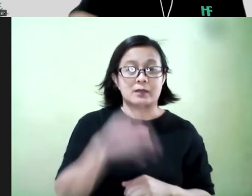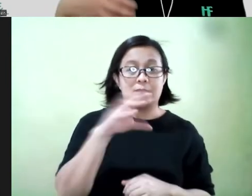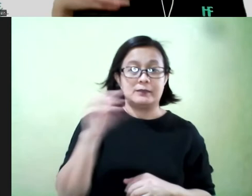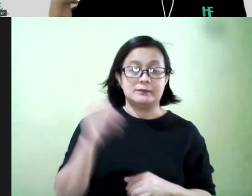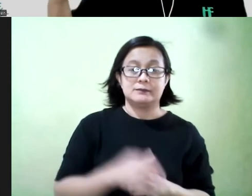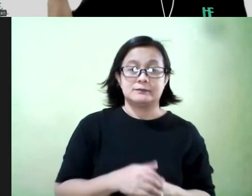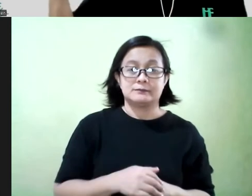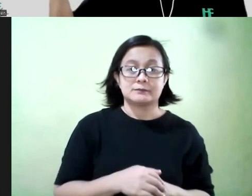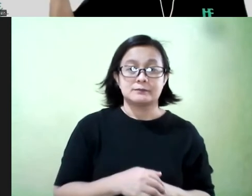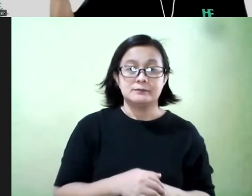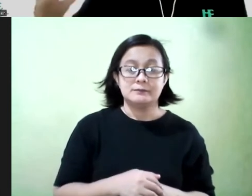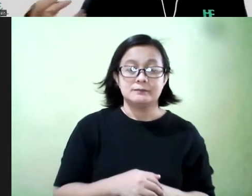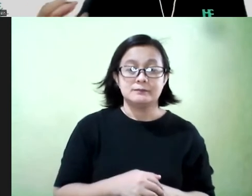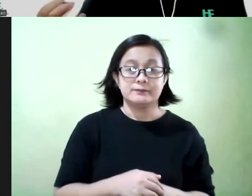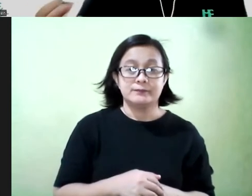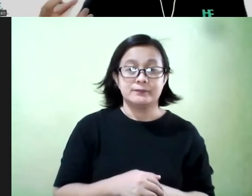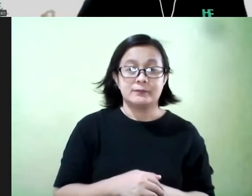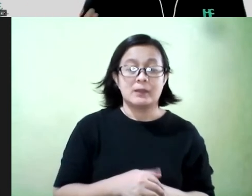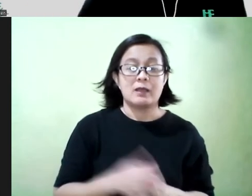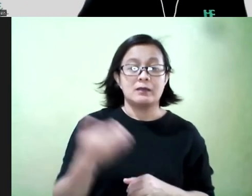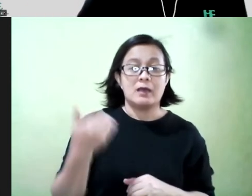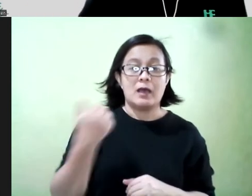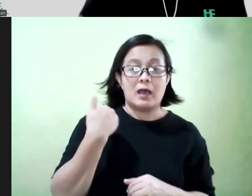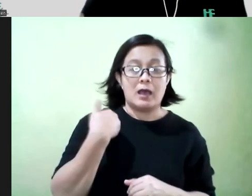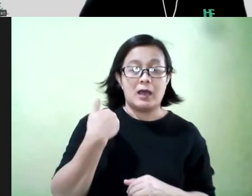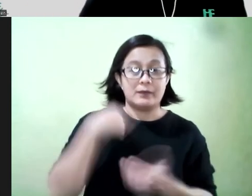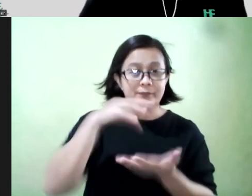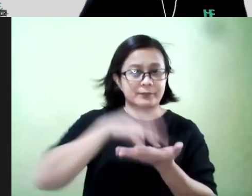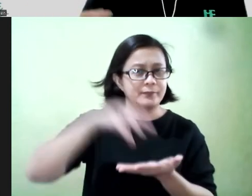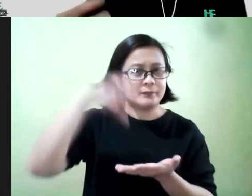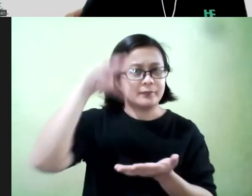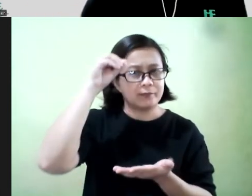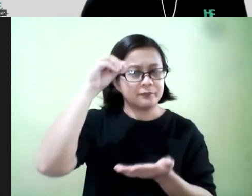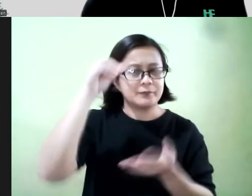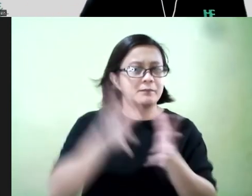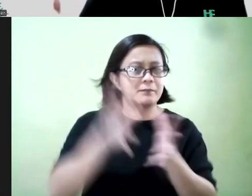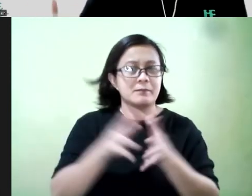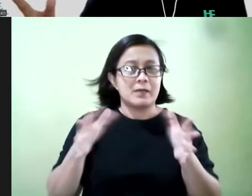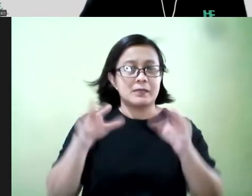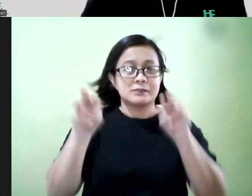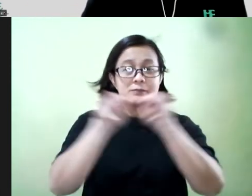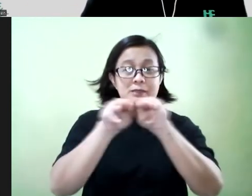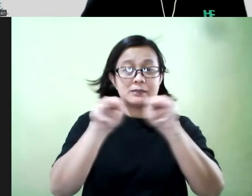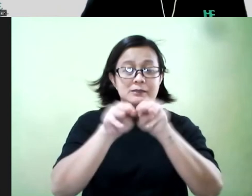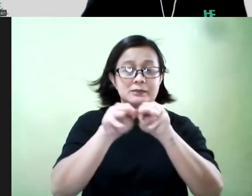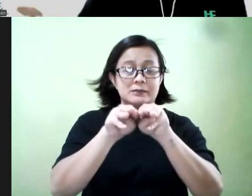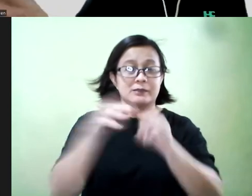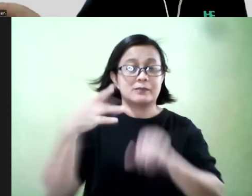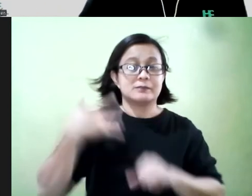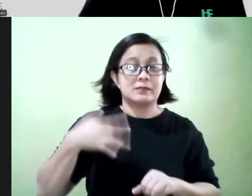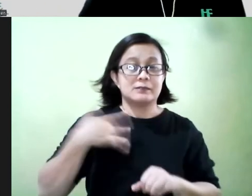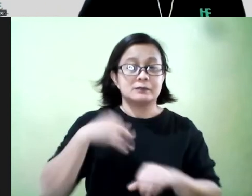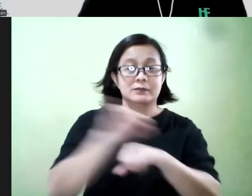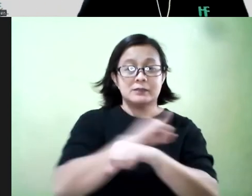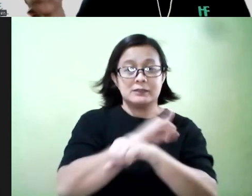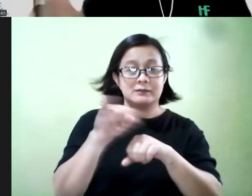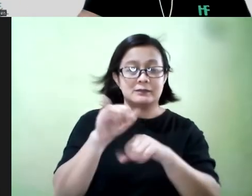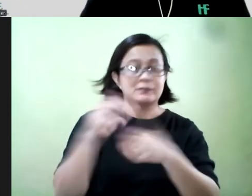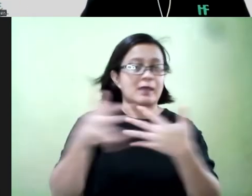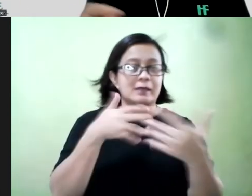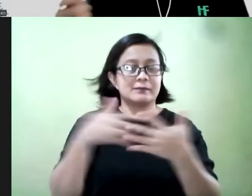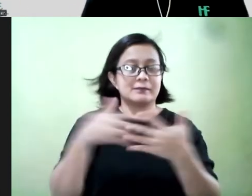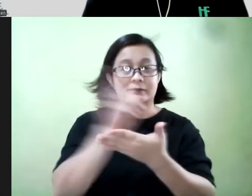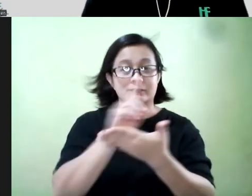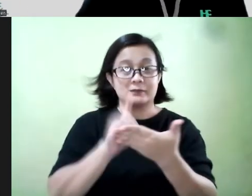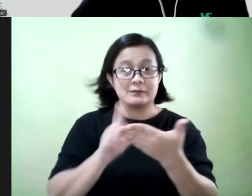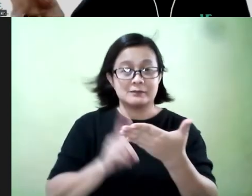we had learned so much from the Marikina and the fashion industry group, even the designers. So study